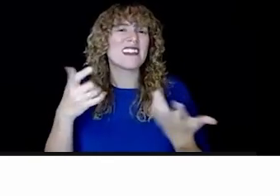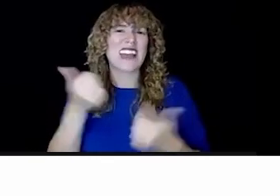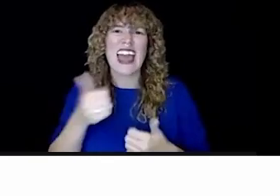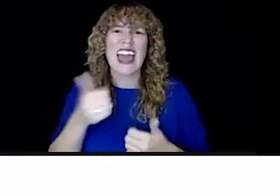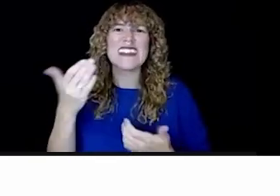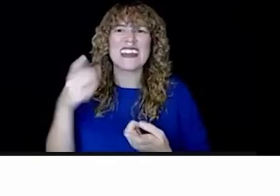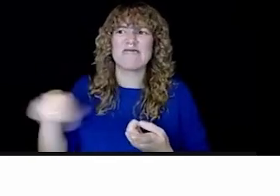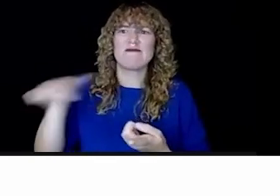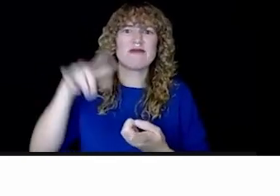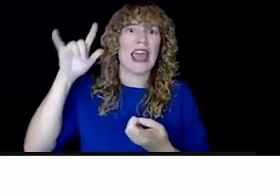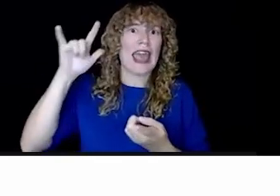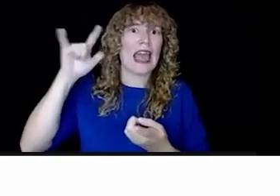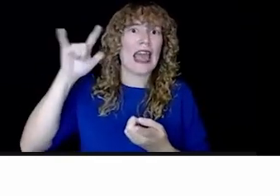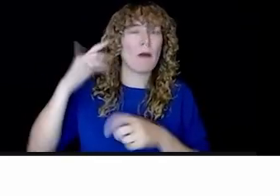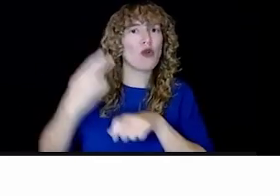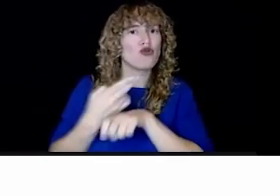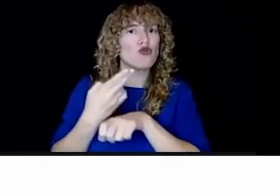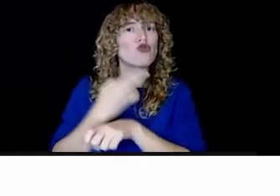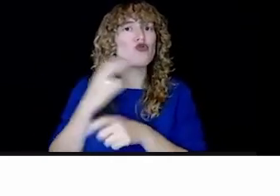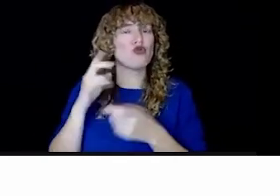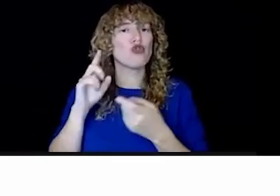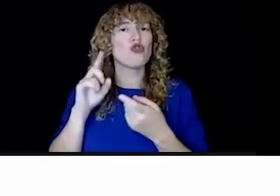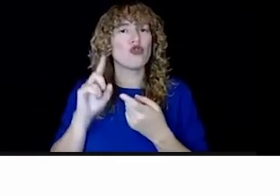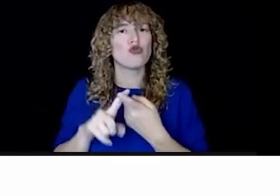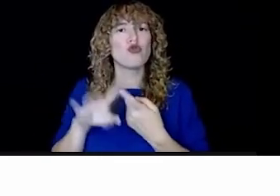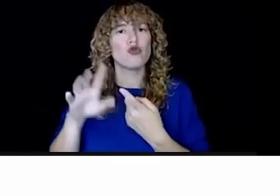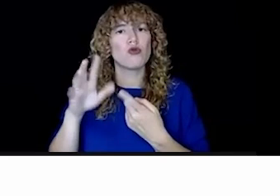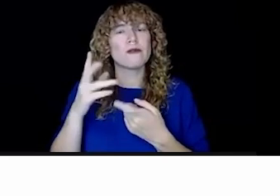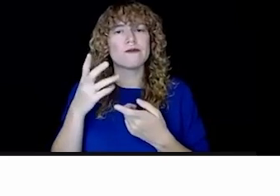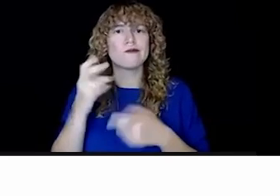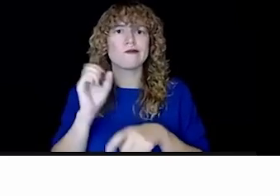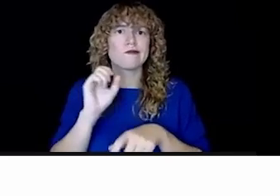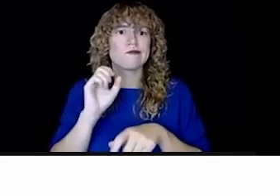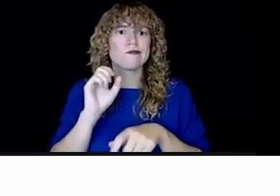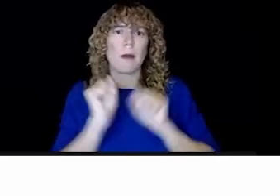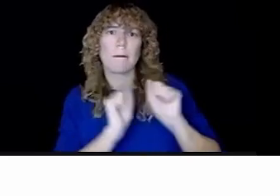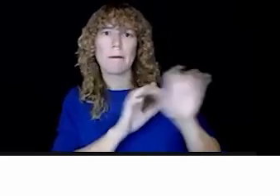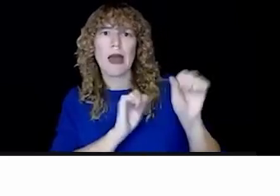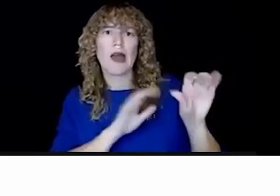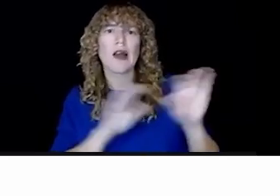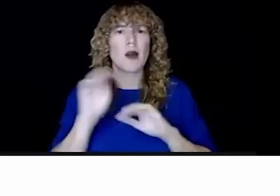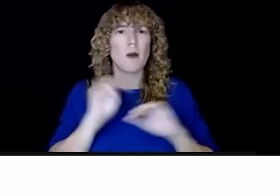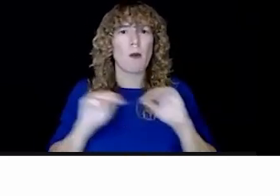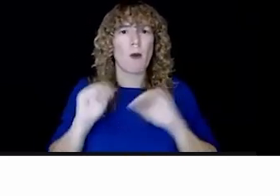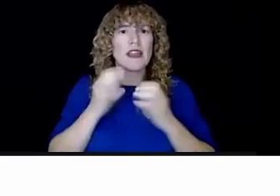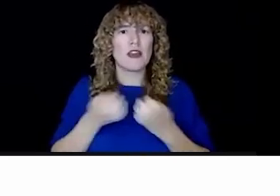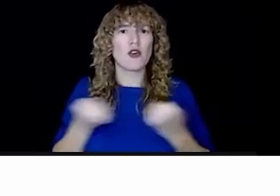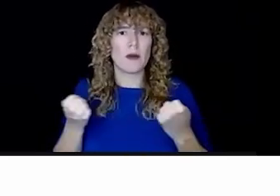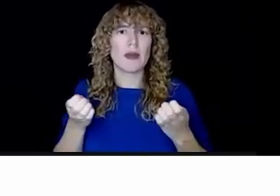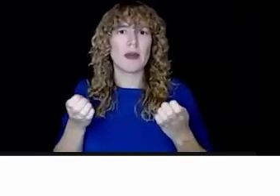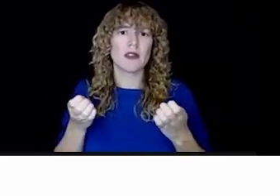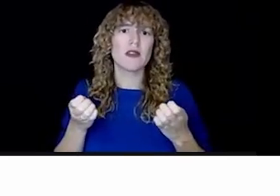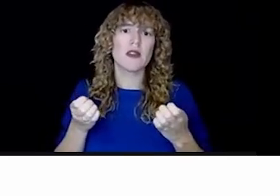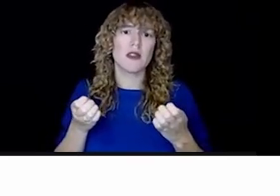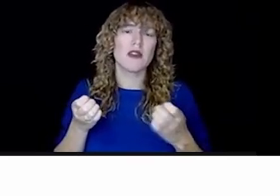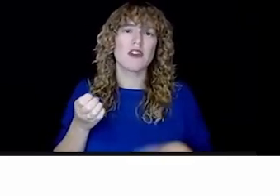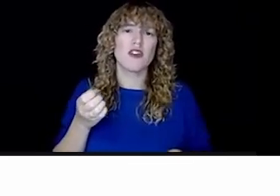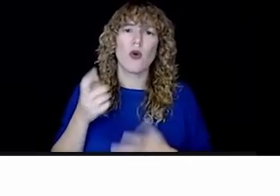to work with mobility devices, try to understand what's everything that's out there that we should be building